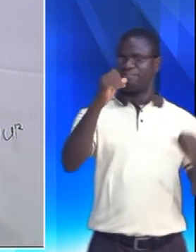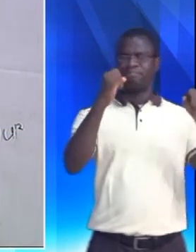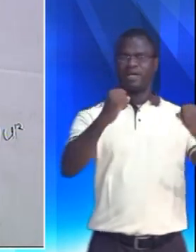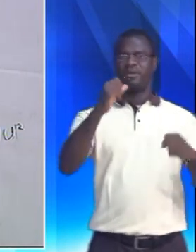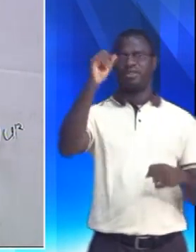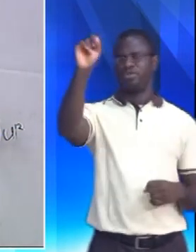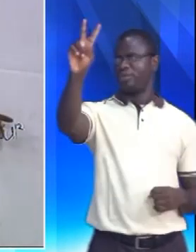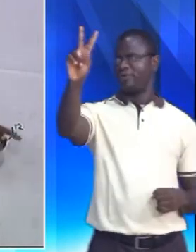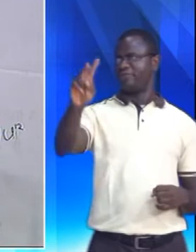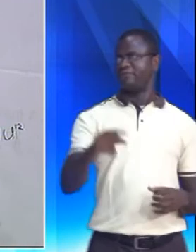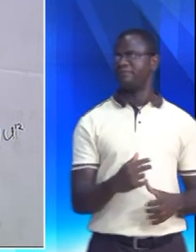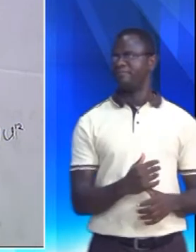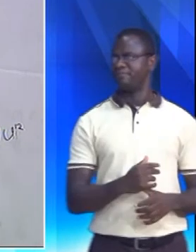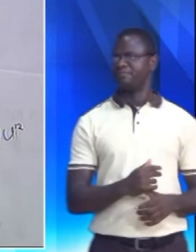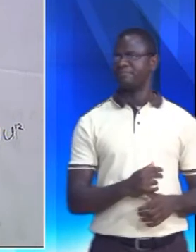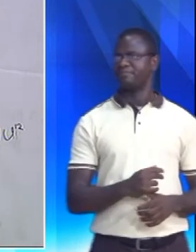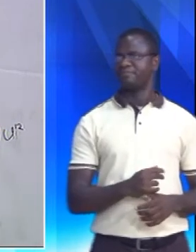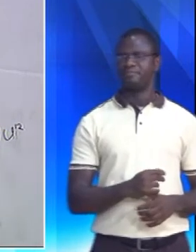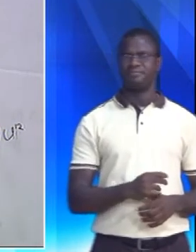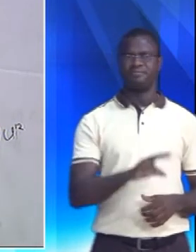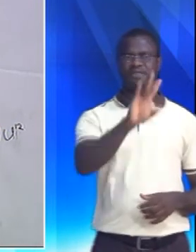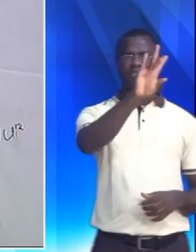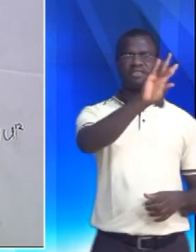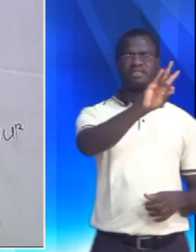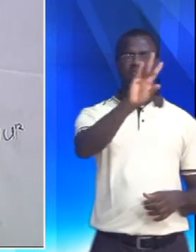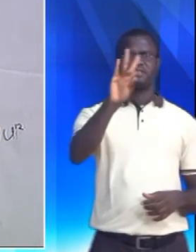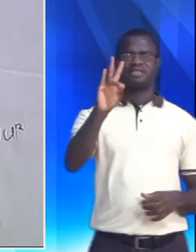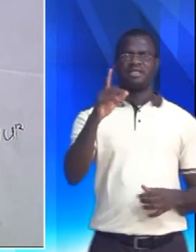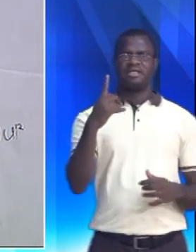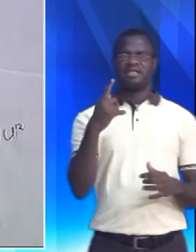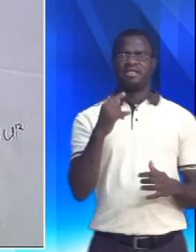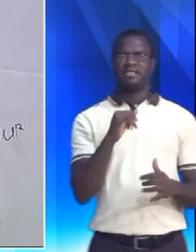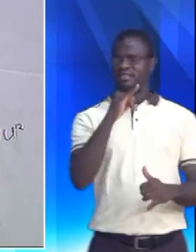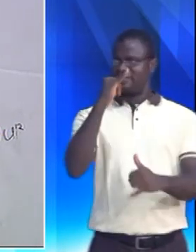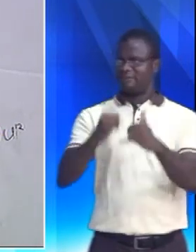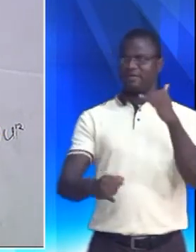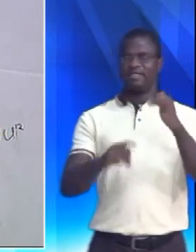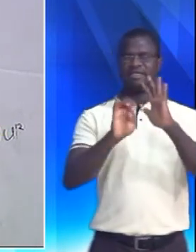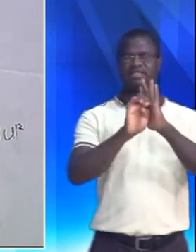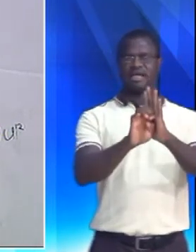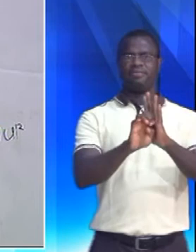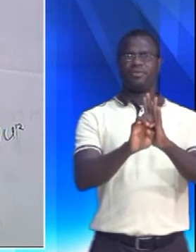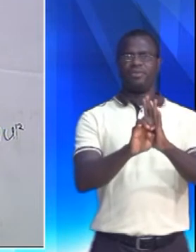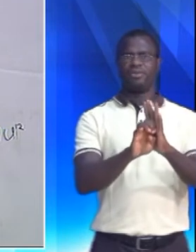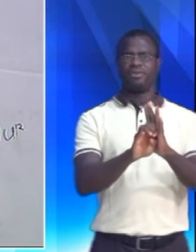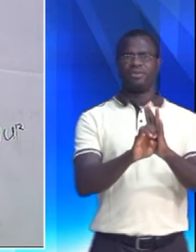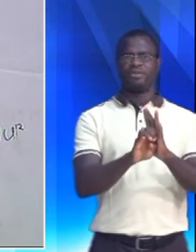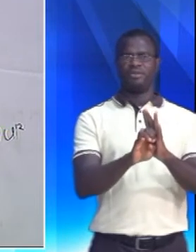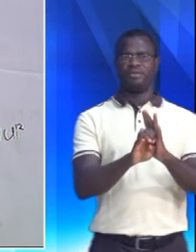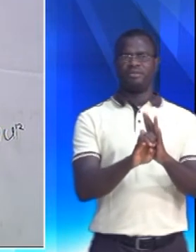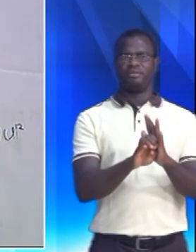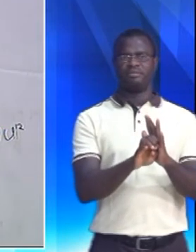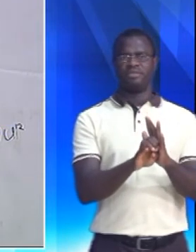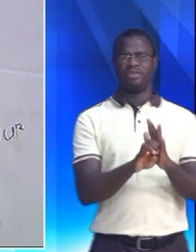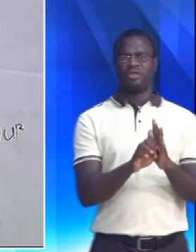plus 7 will give us 12. So this is the end of this particular example. So with